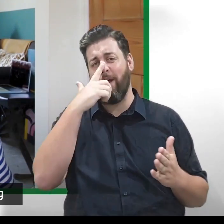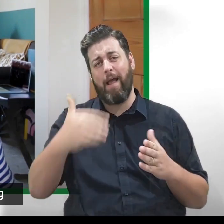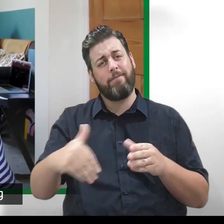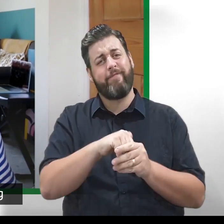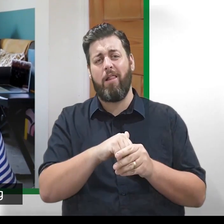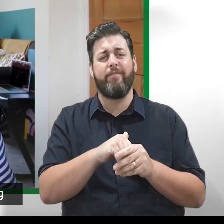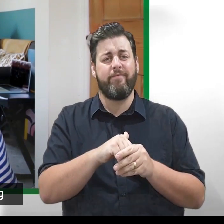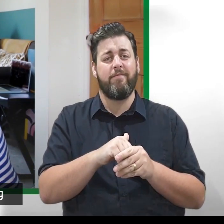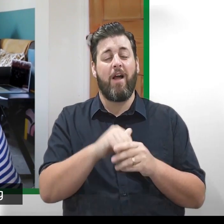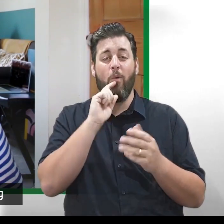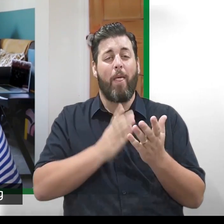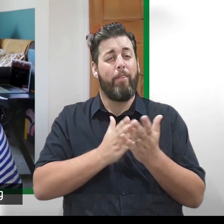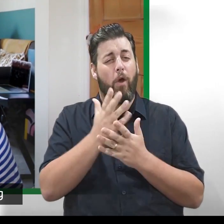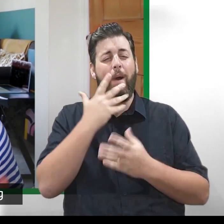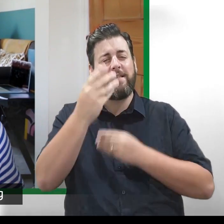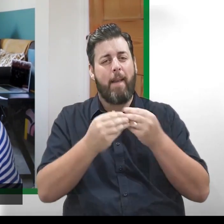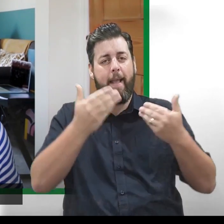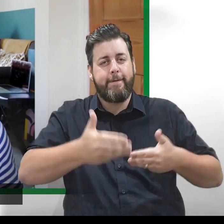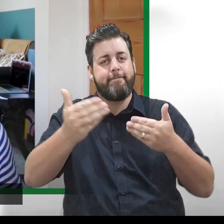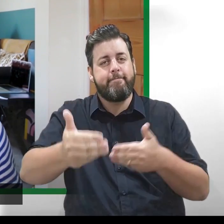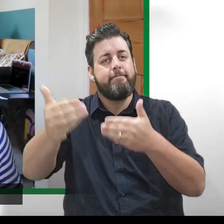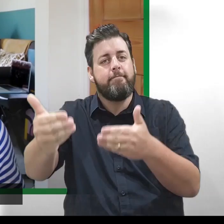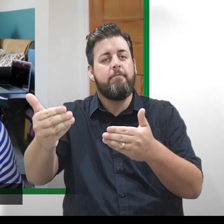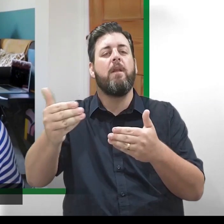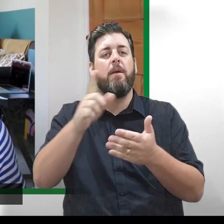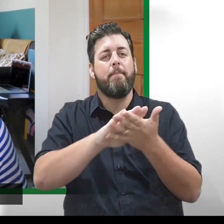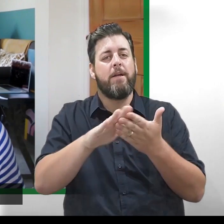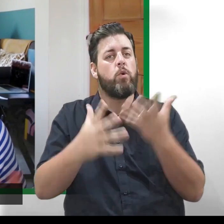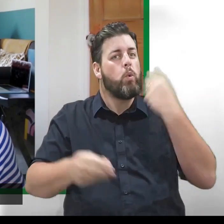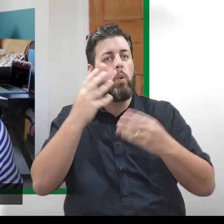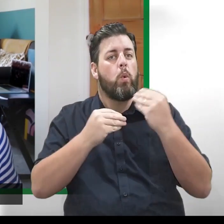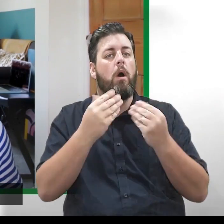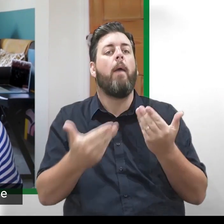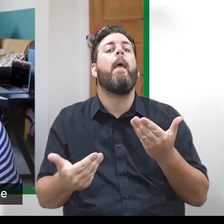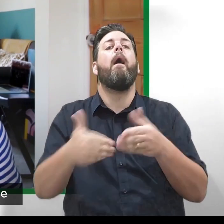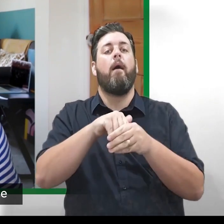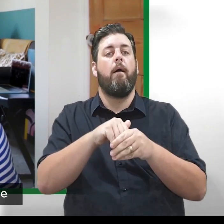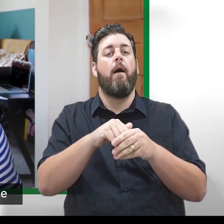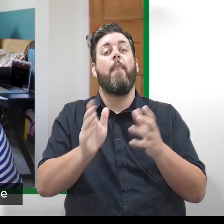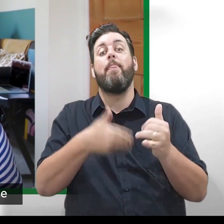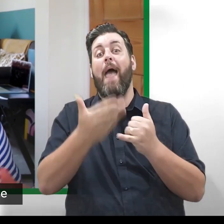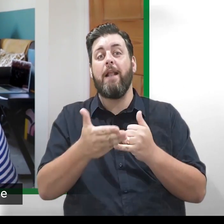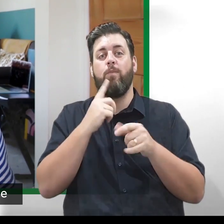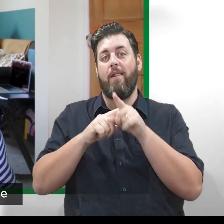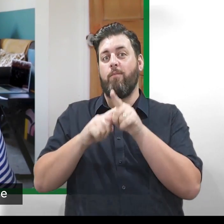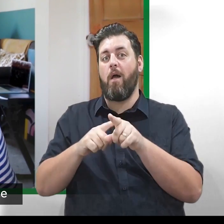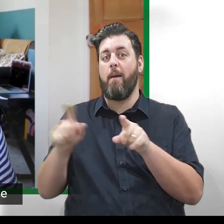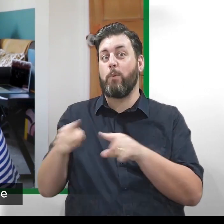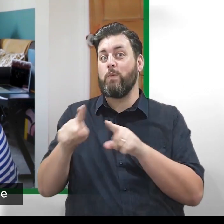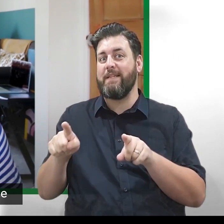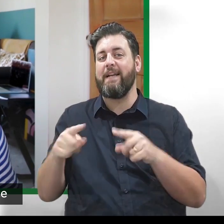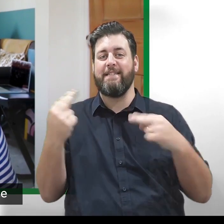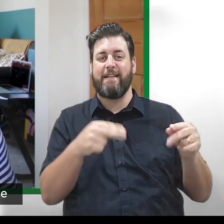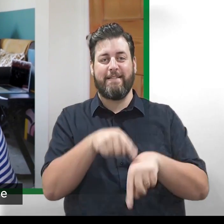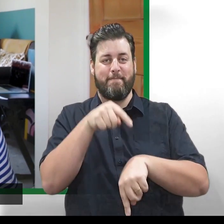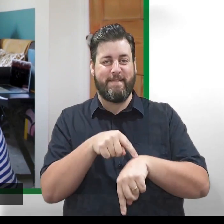in the household can get involved. And I'm going to go through each movement step by step so that everyone can get it, and towards the end we'll put it to some music so that